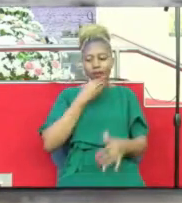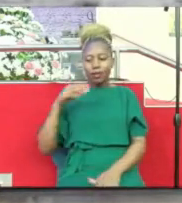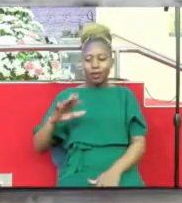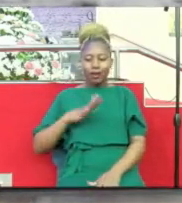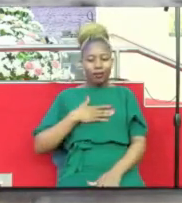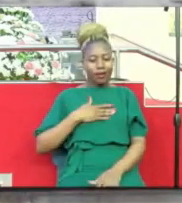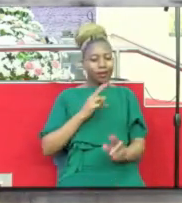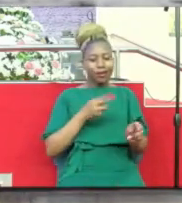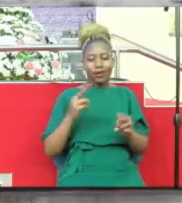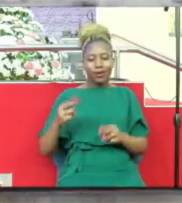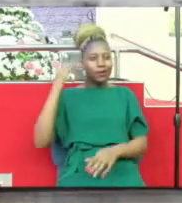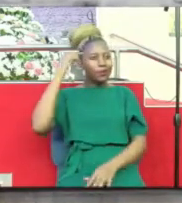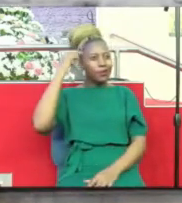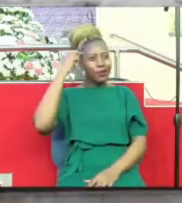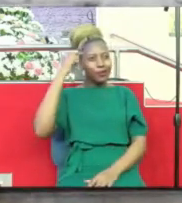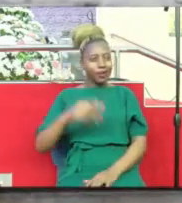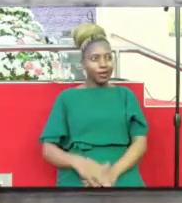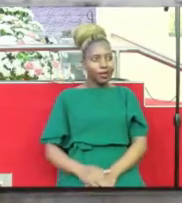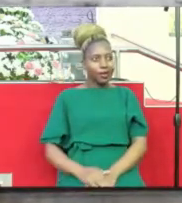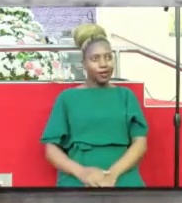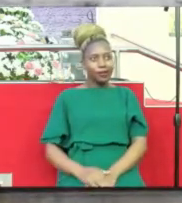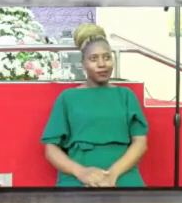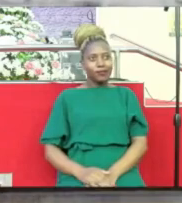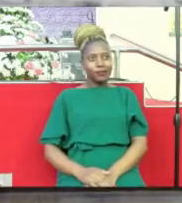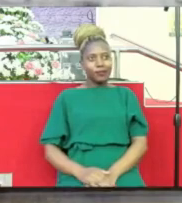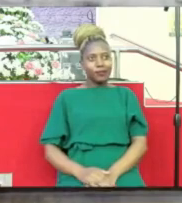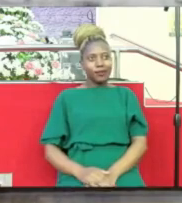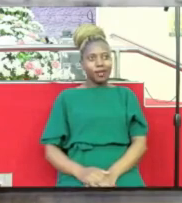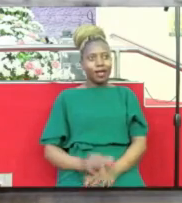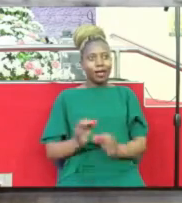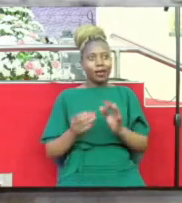When I say don't climb, he climbs up.